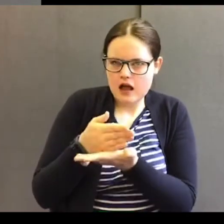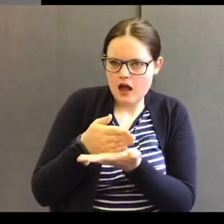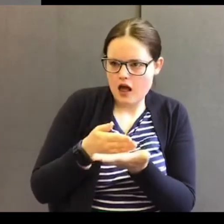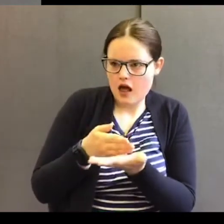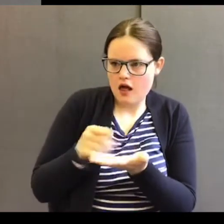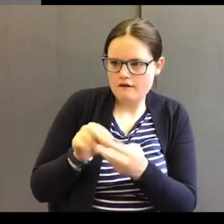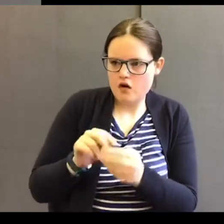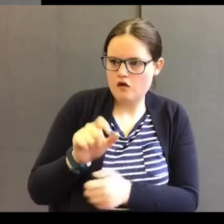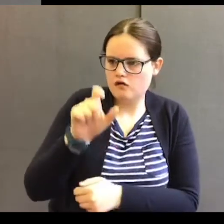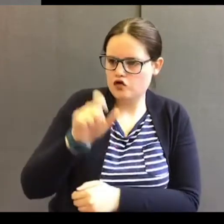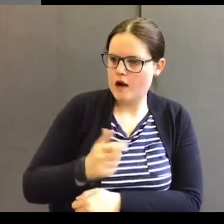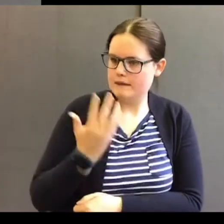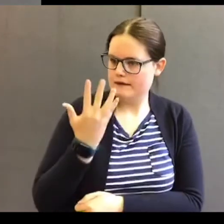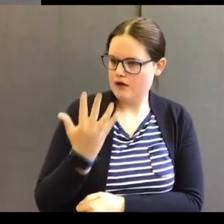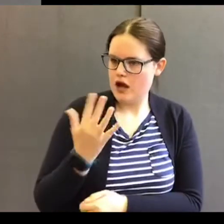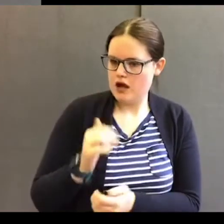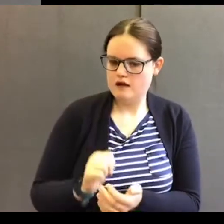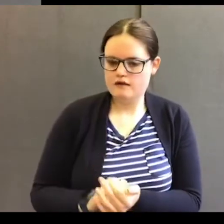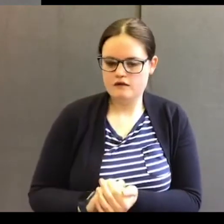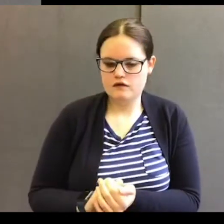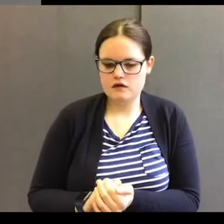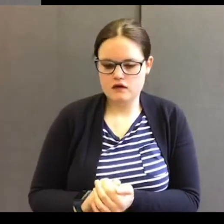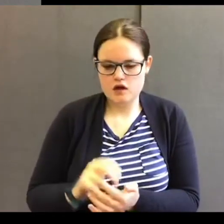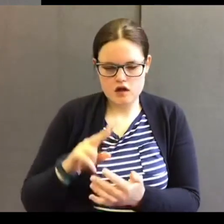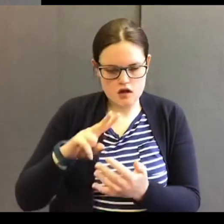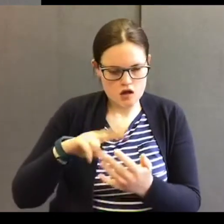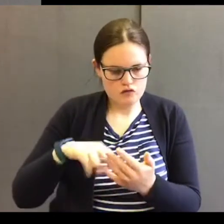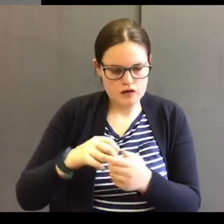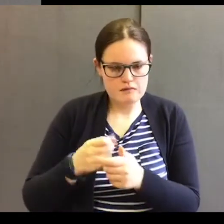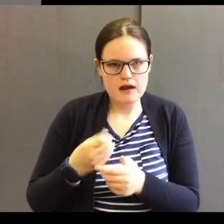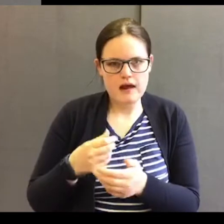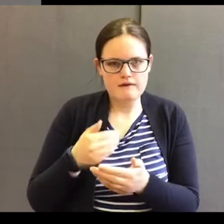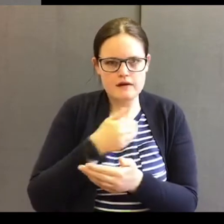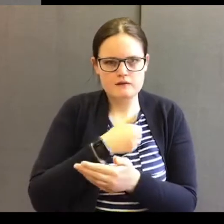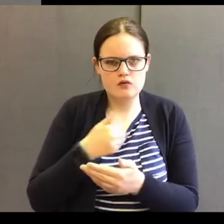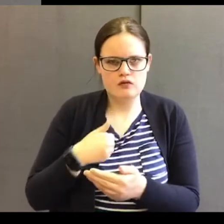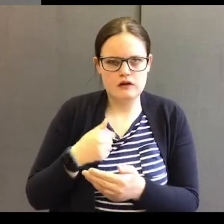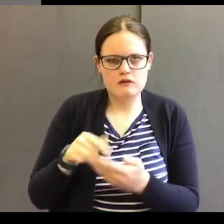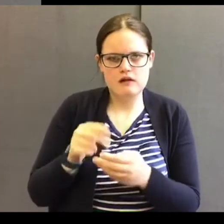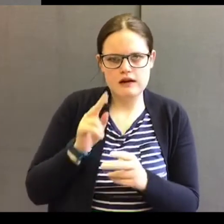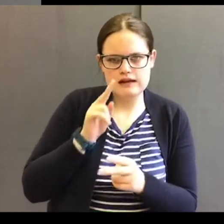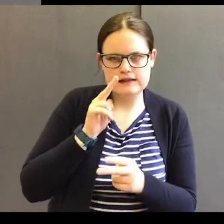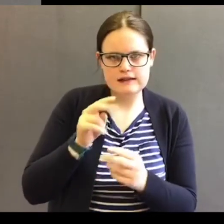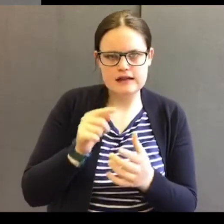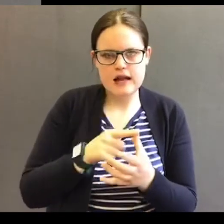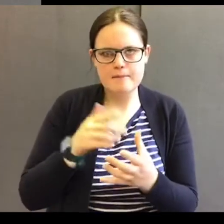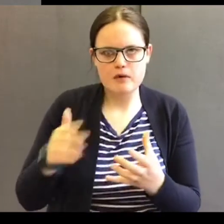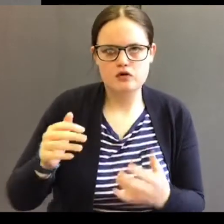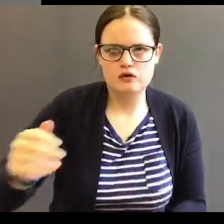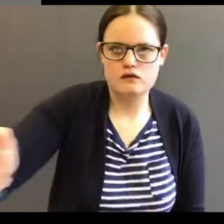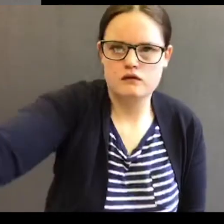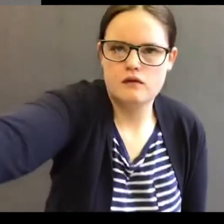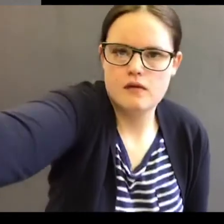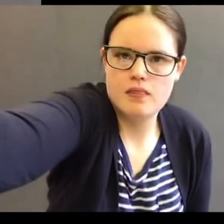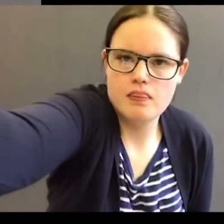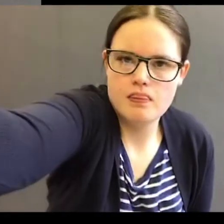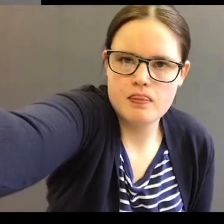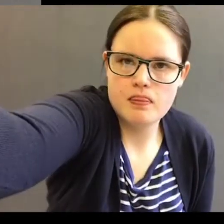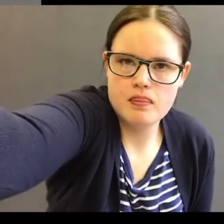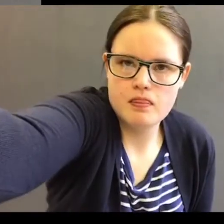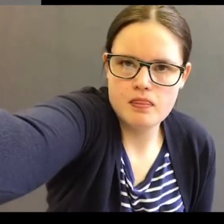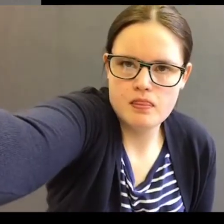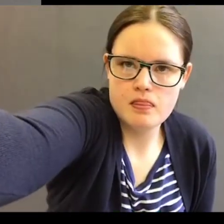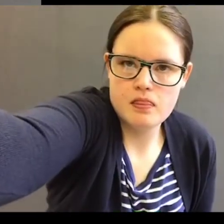half of chapter 5 and to the reading that we had this morning, where we find the apostles